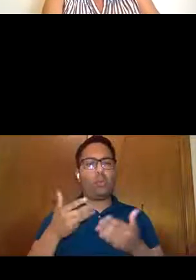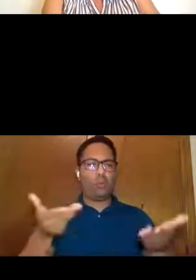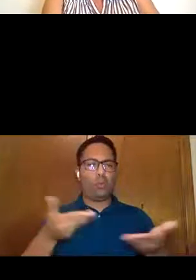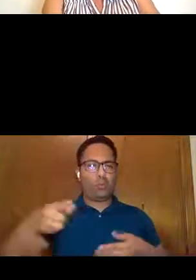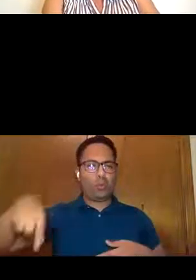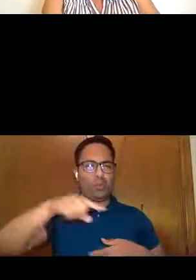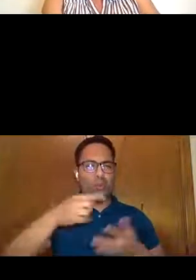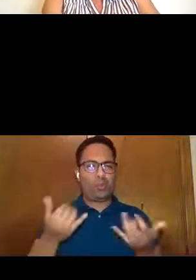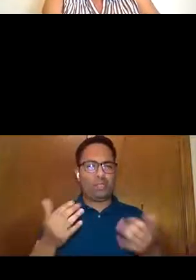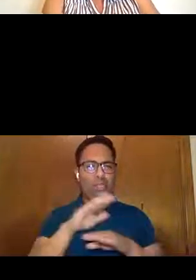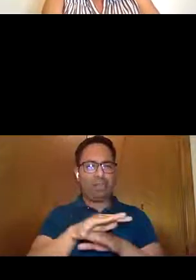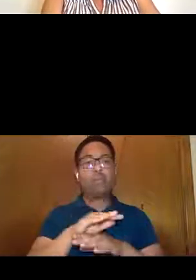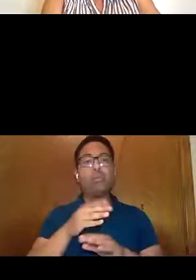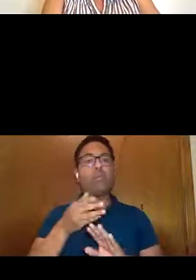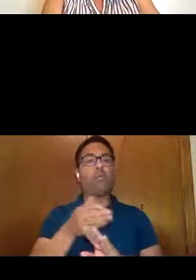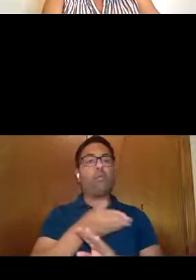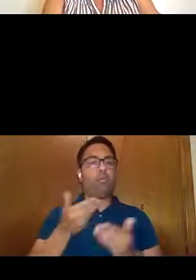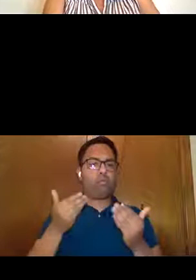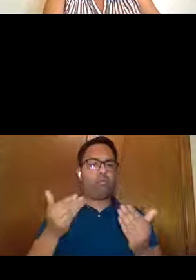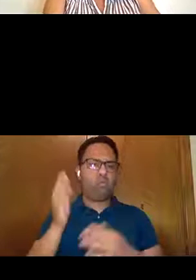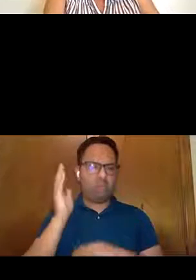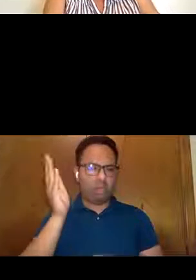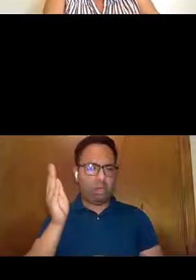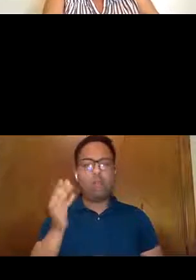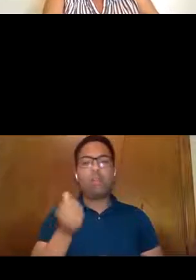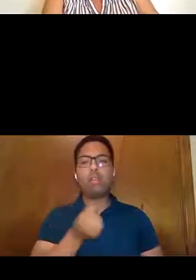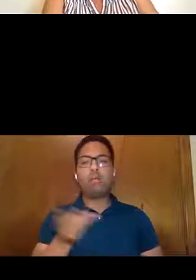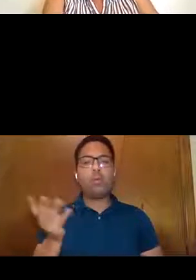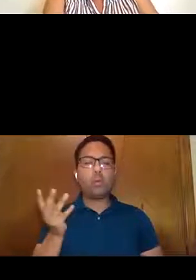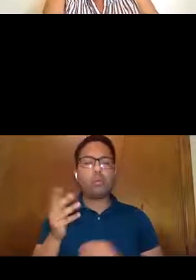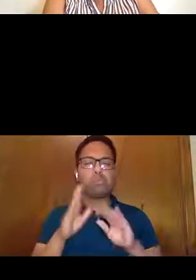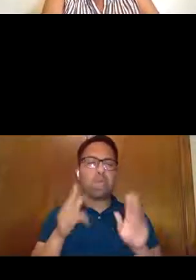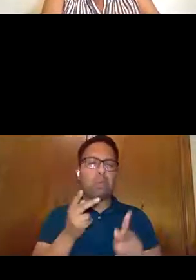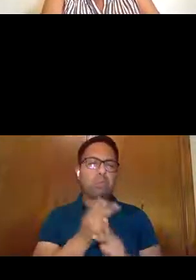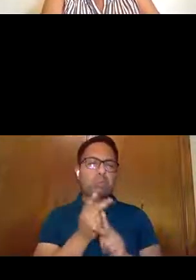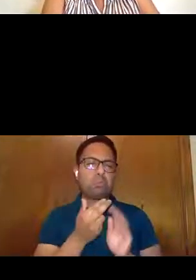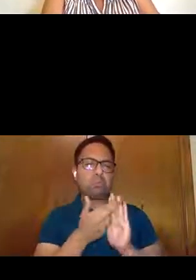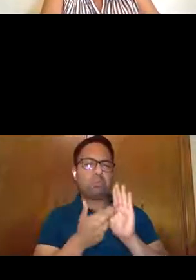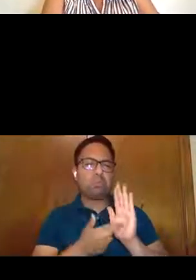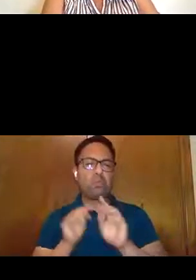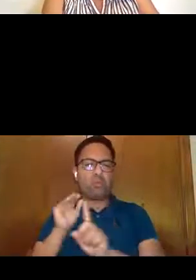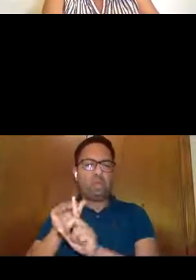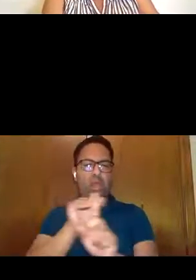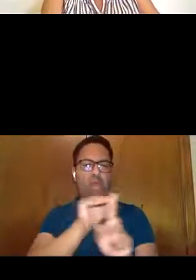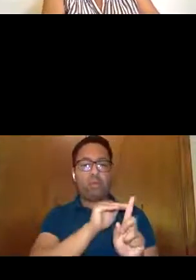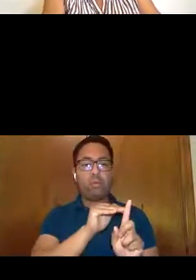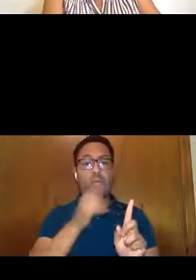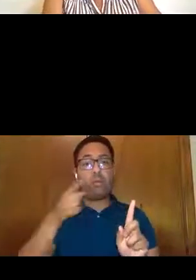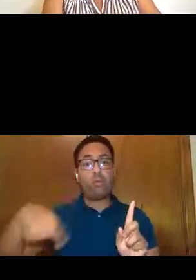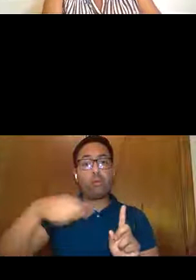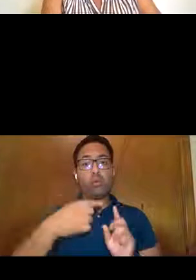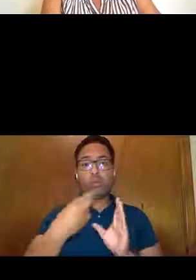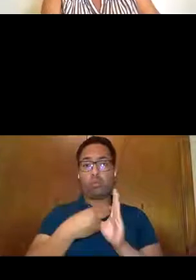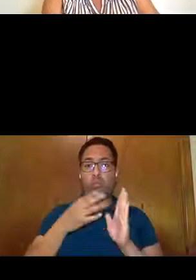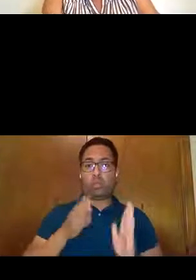Before we get started in the presentation, just a few housekeeping reminders. For attendance, we like to